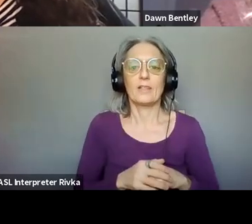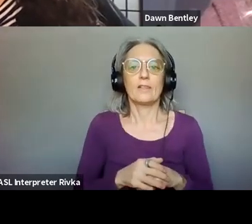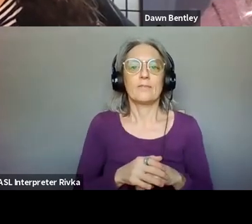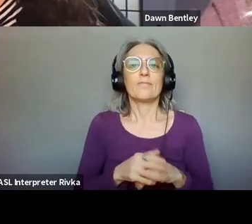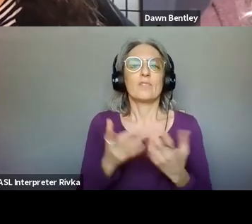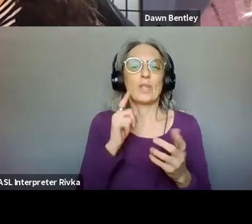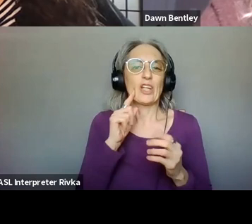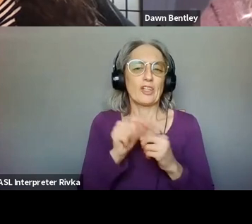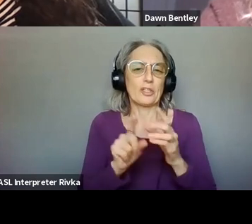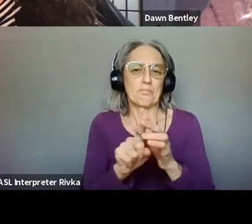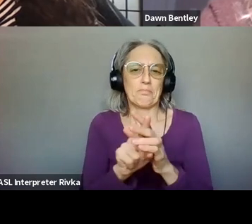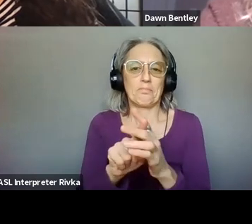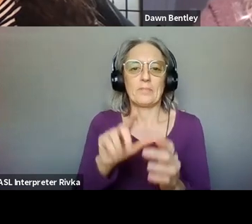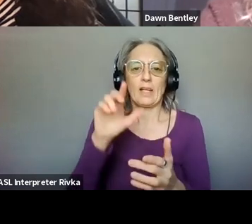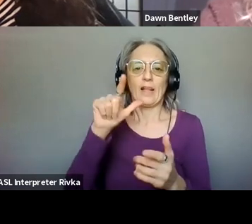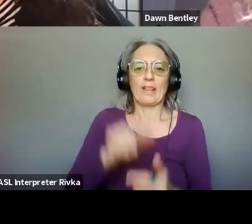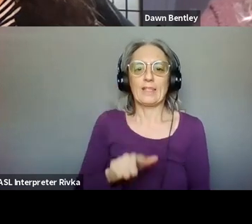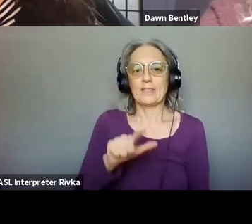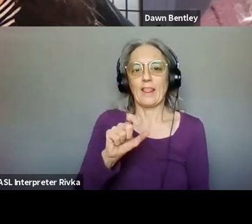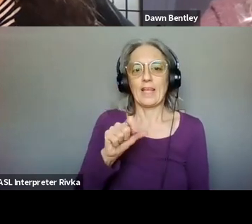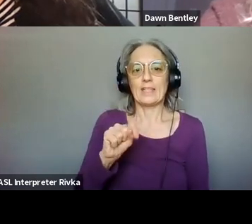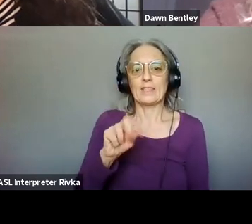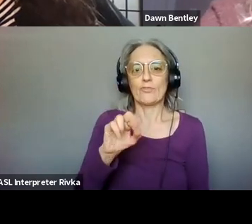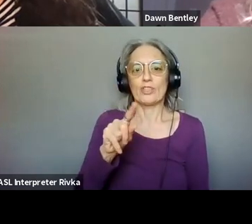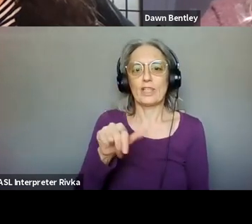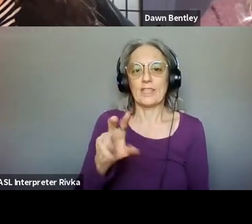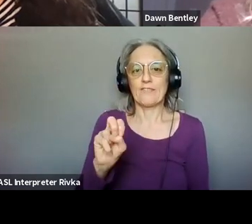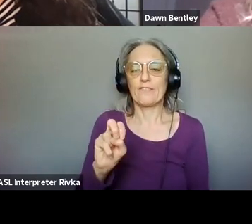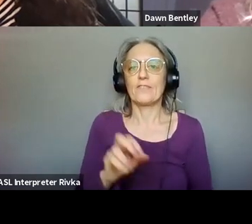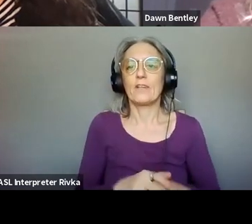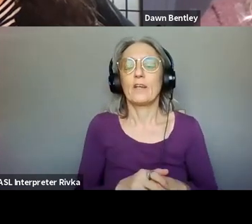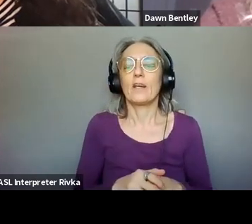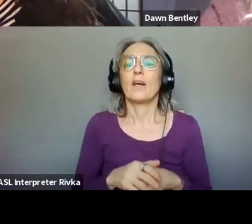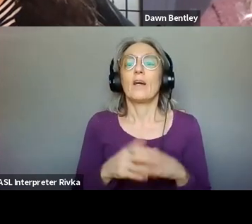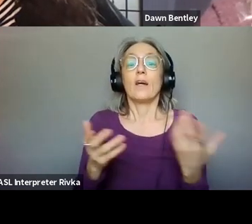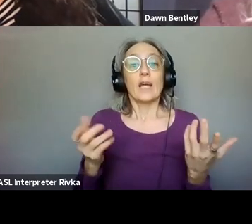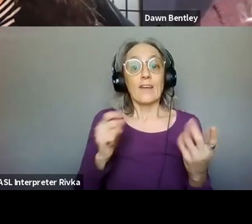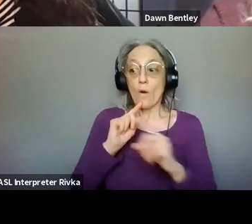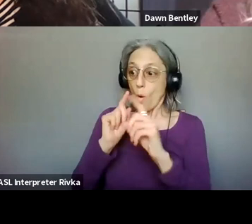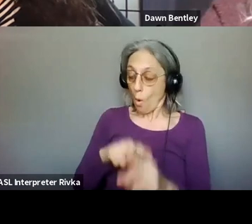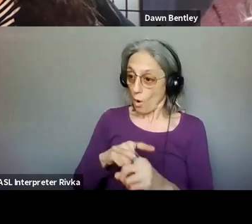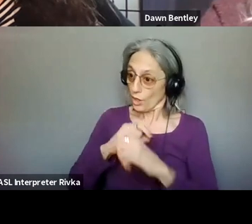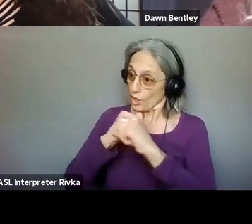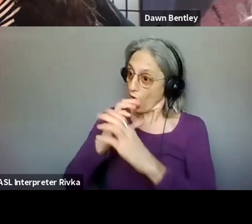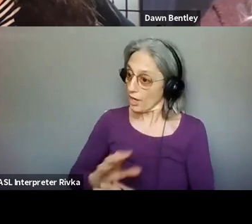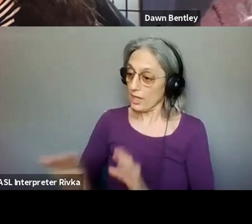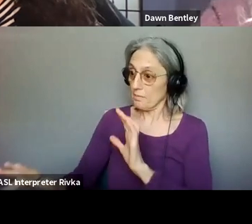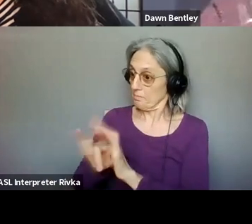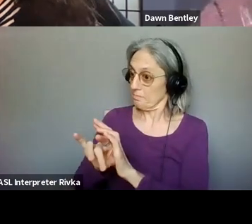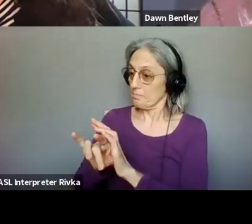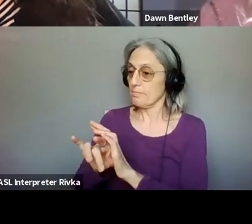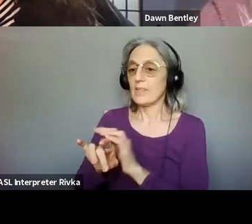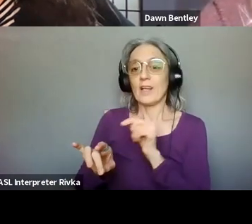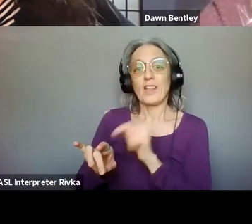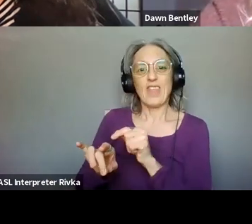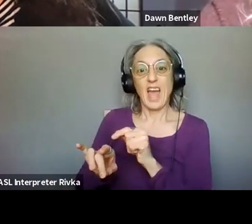determination. When we order a guardianship to take place, that's a legal determination. We have